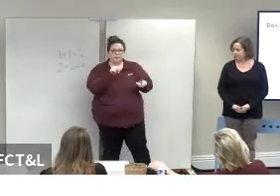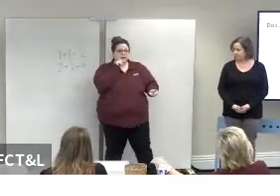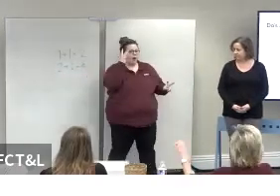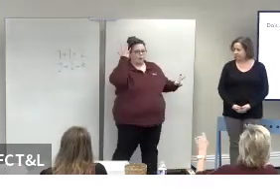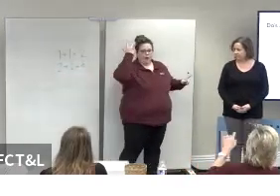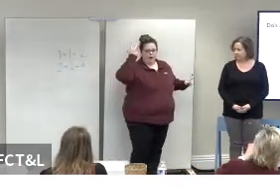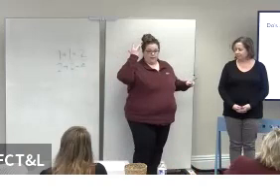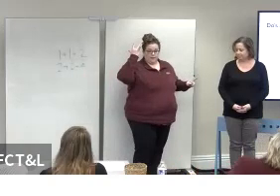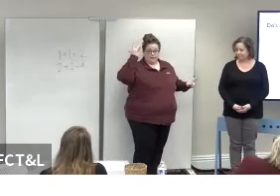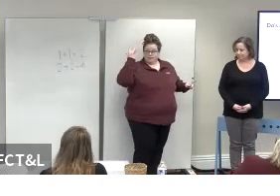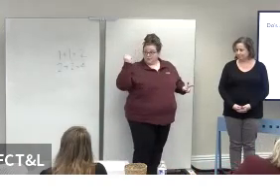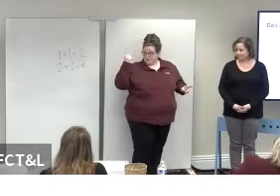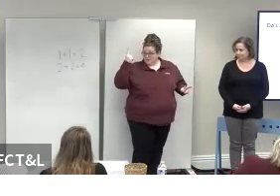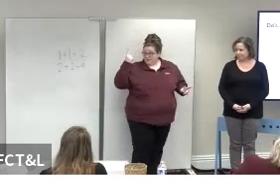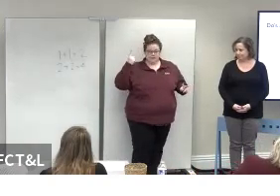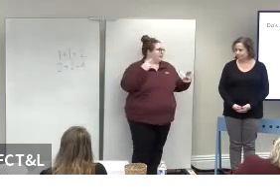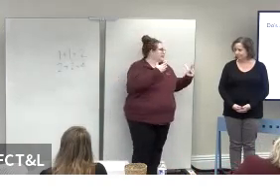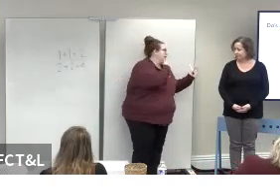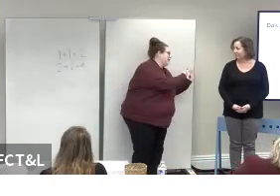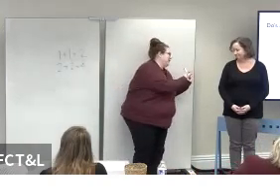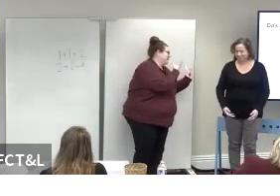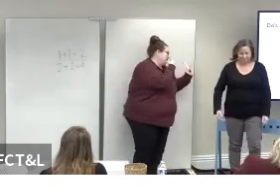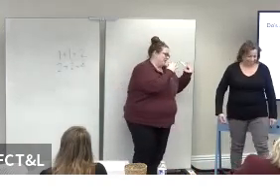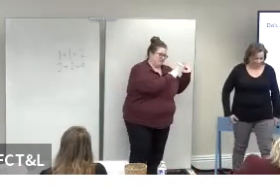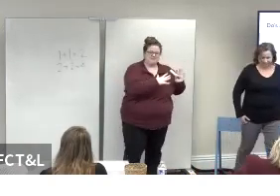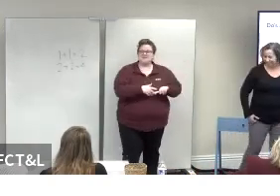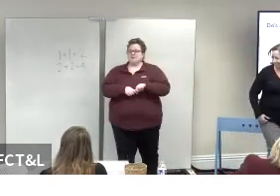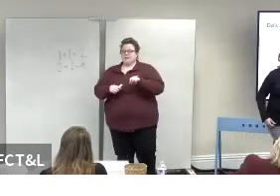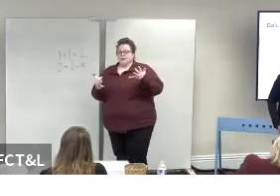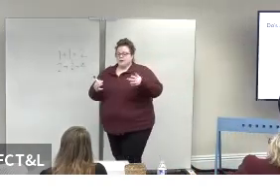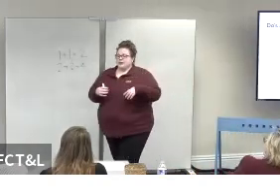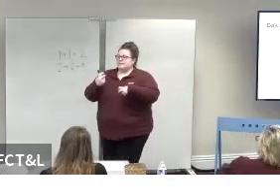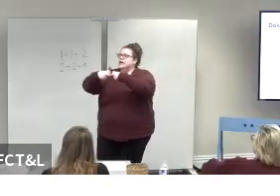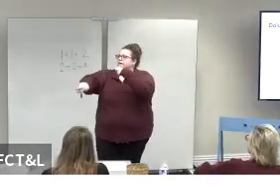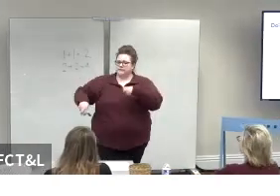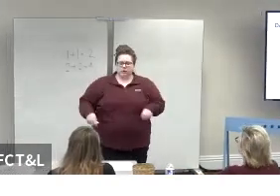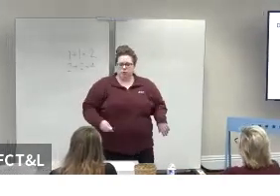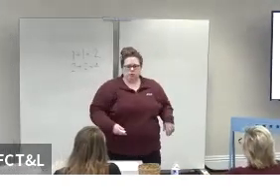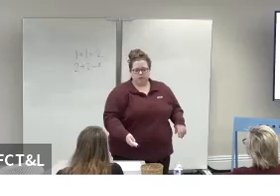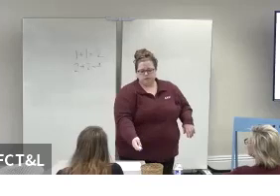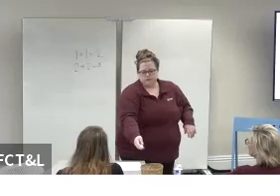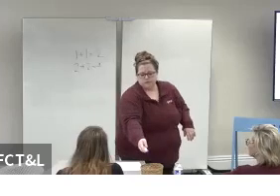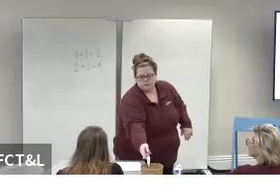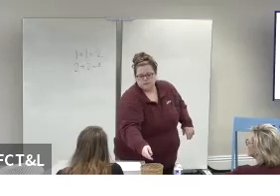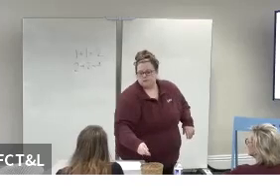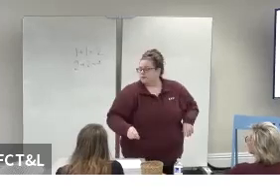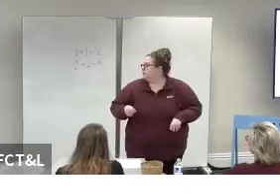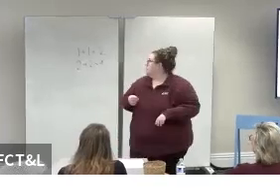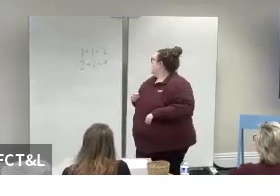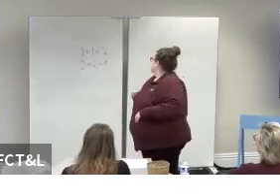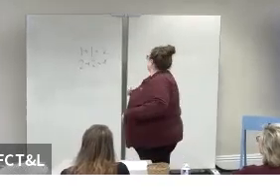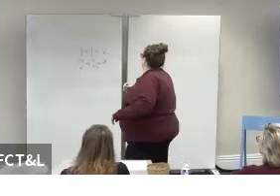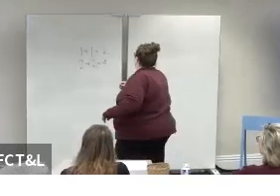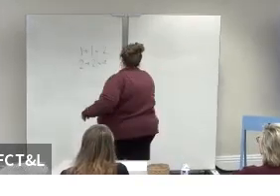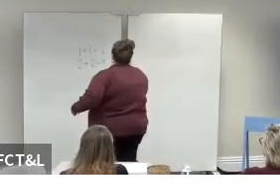you're doing, but they don't see why you're doing it by explanation. Does that make sense? Thank you, Renee. So it's tough. That can be